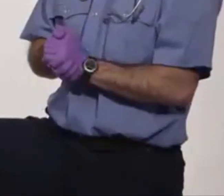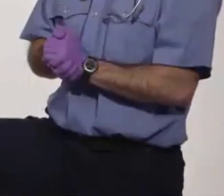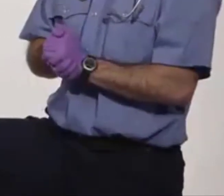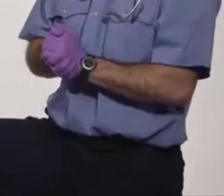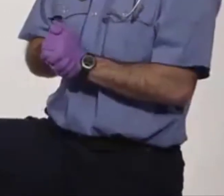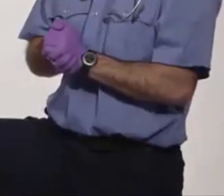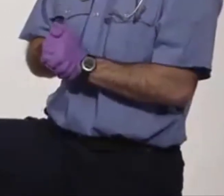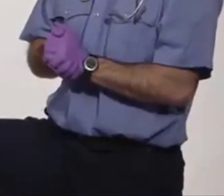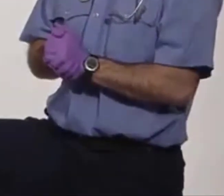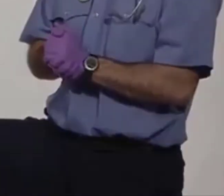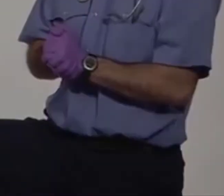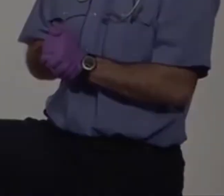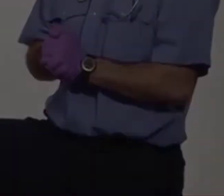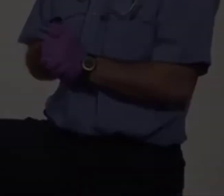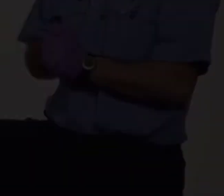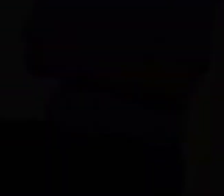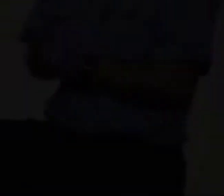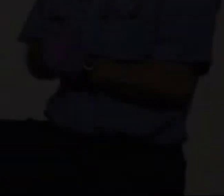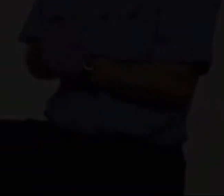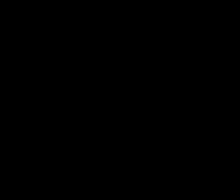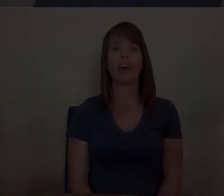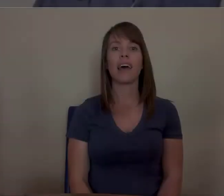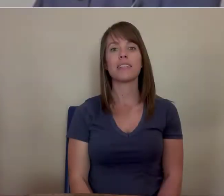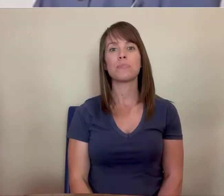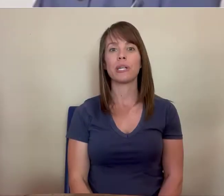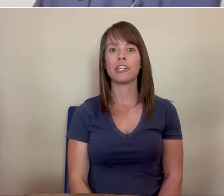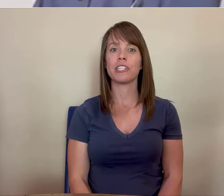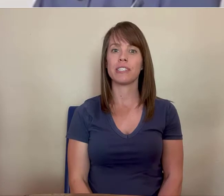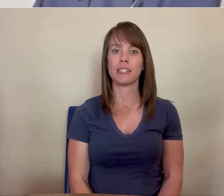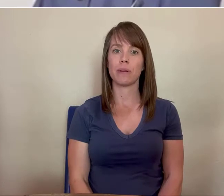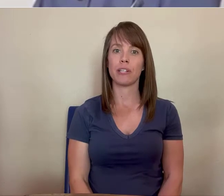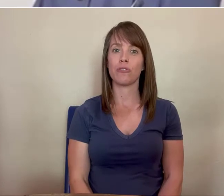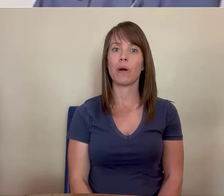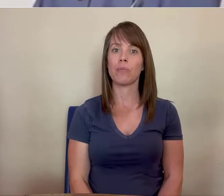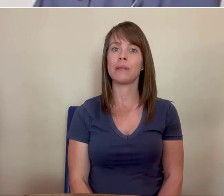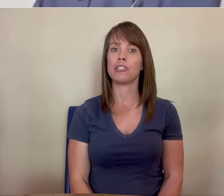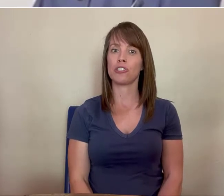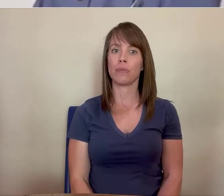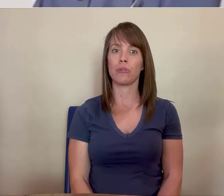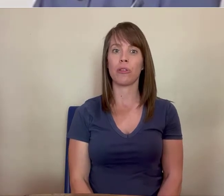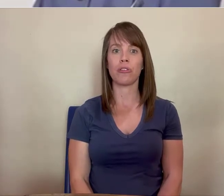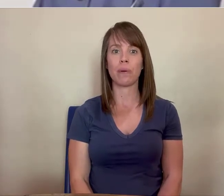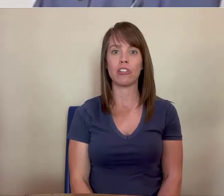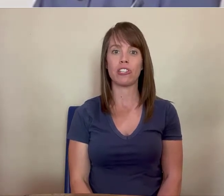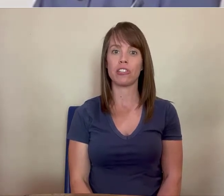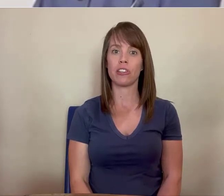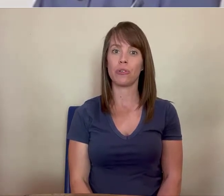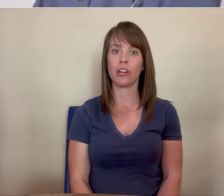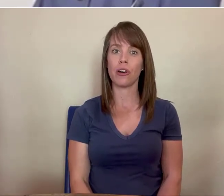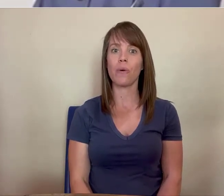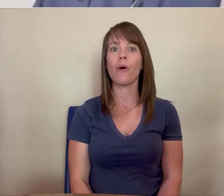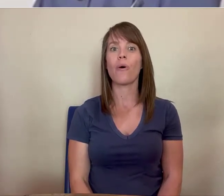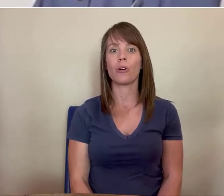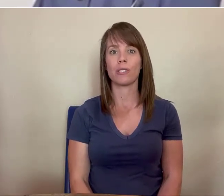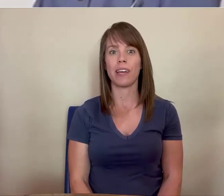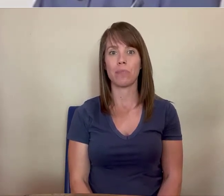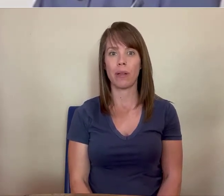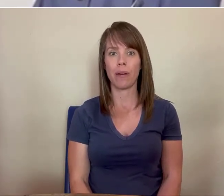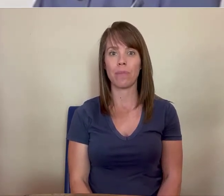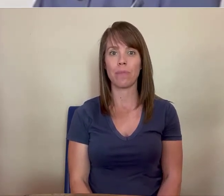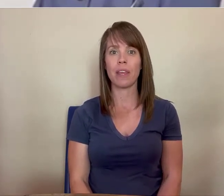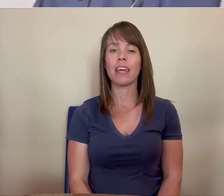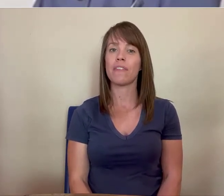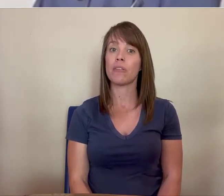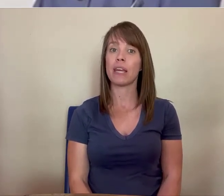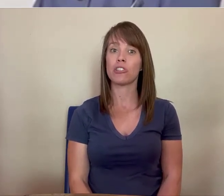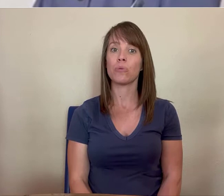We'll try and transport her as quickly as possible. At this point in your assessment, you've probably determined whether the patient is a load and go or stay and